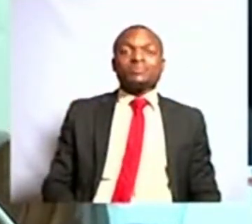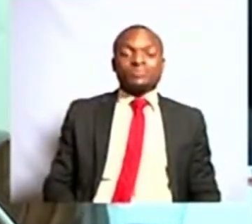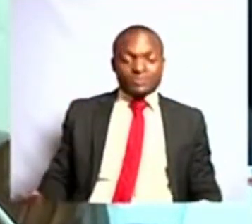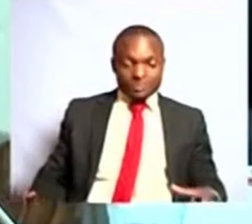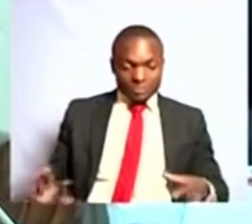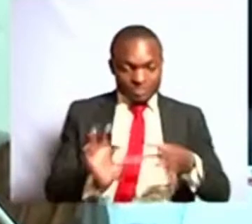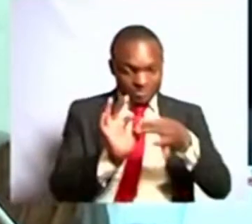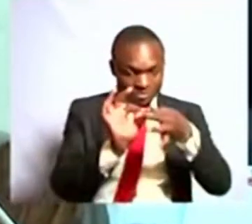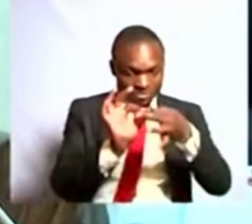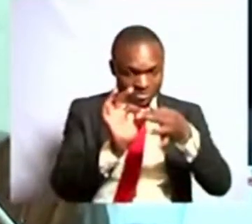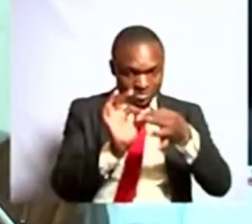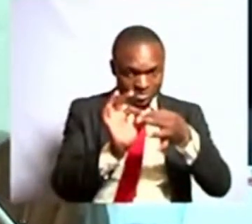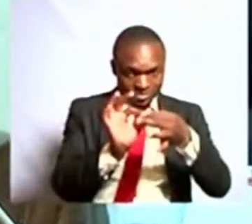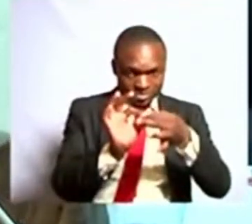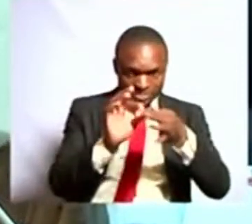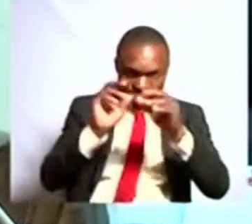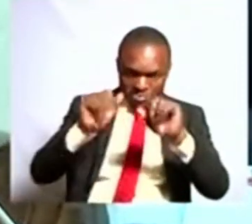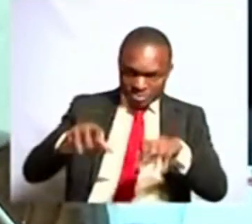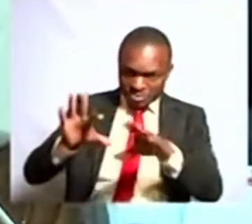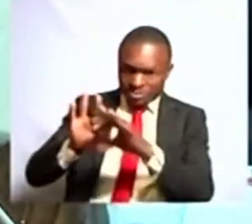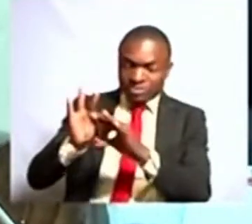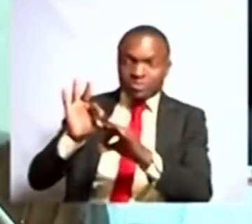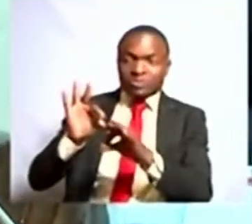Connected to that, you'd find that